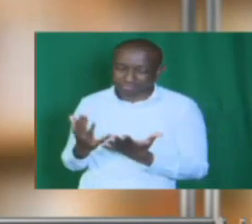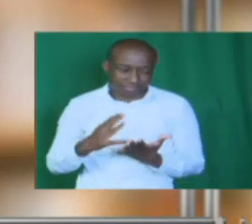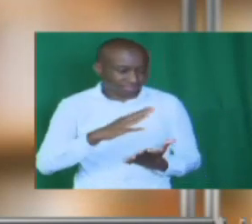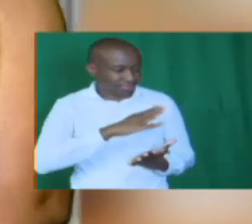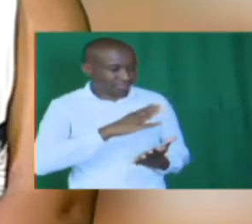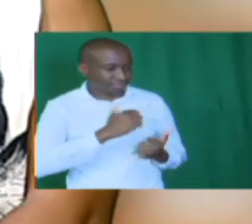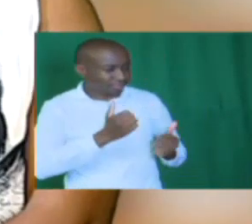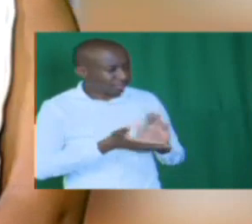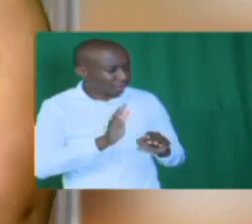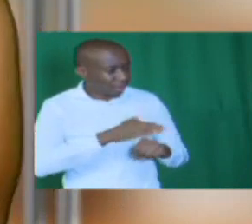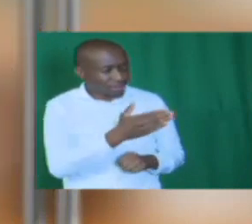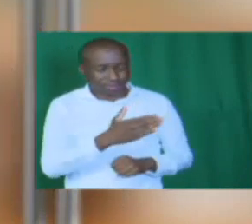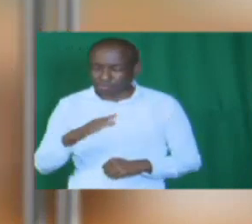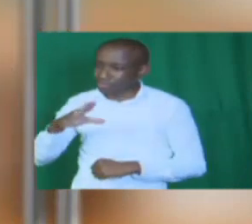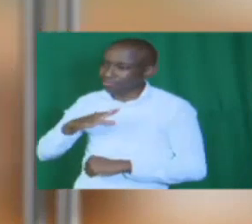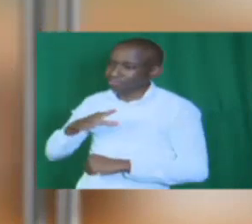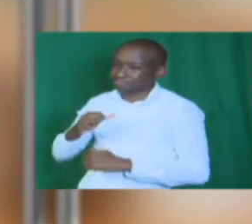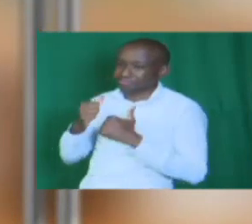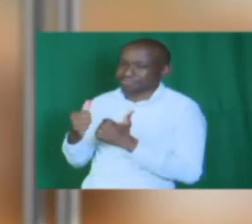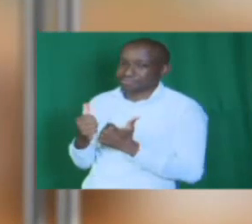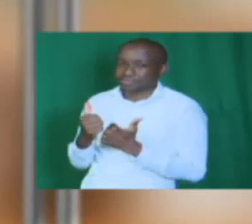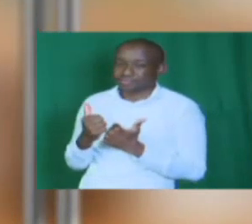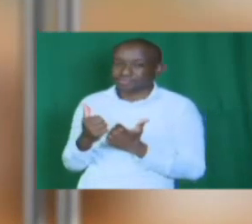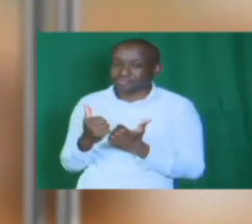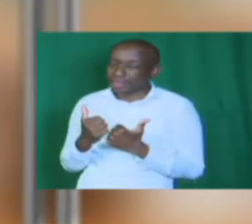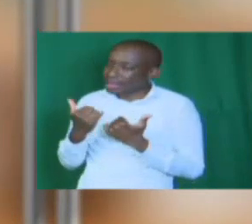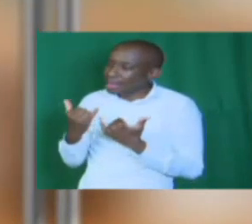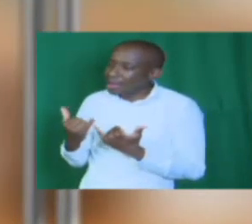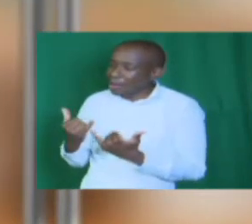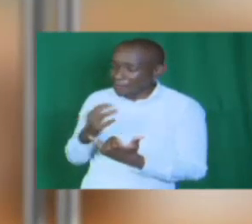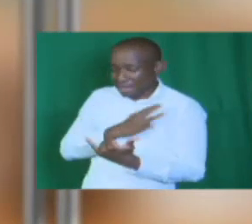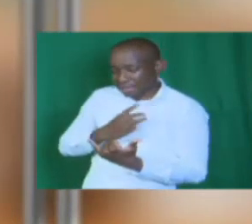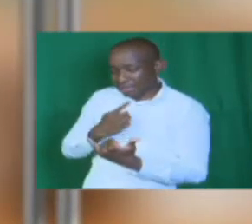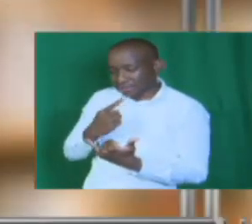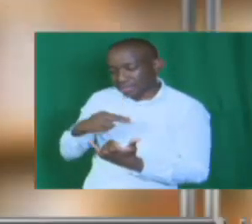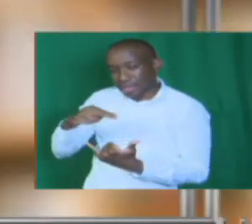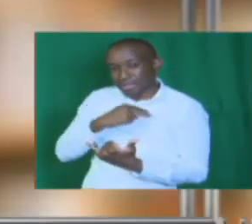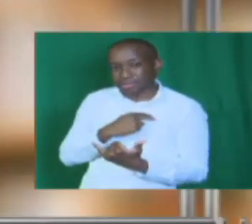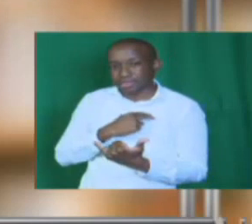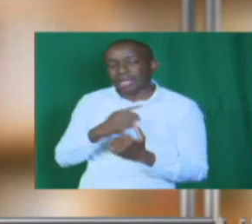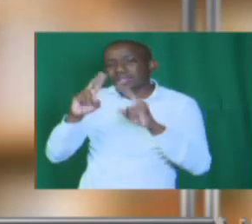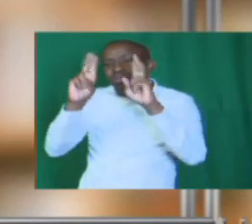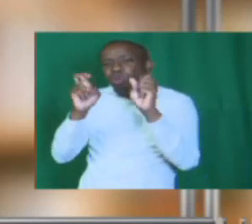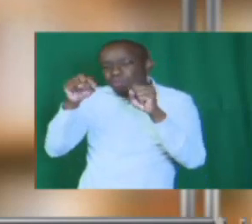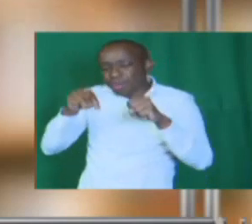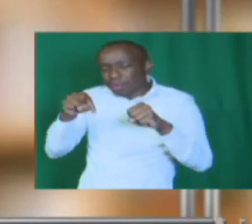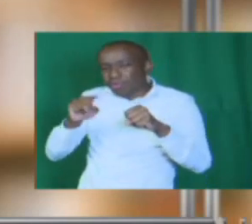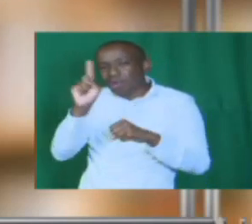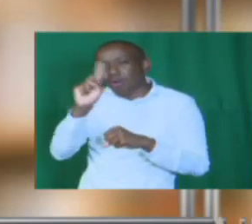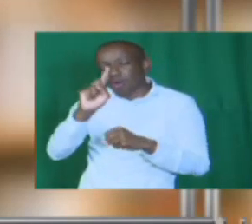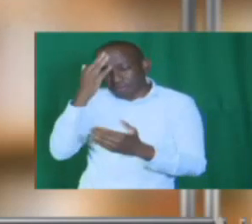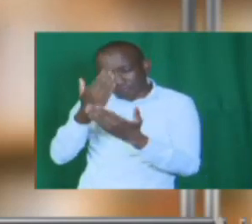my dear. How are you? I'm good, thank you. Could you please tell us what the topic of today's lesson